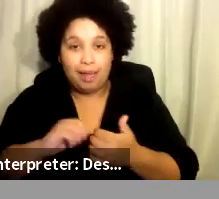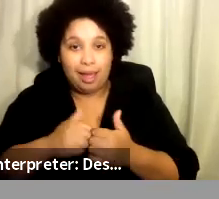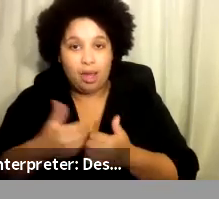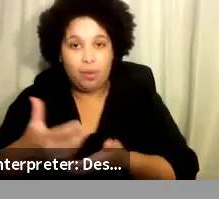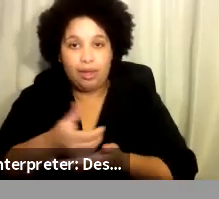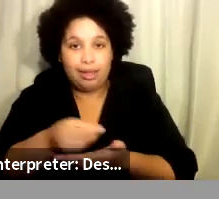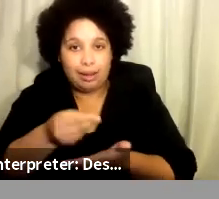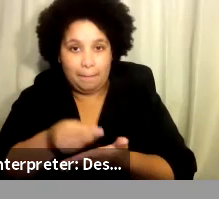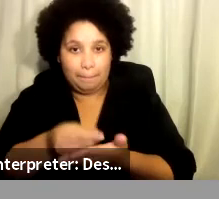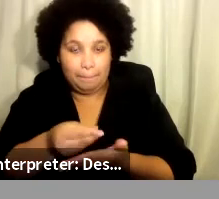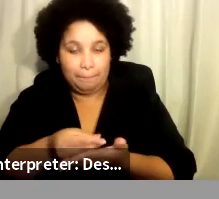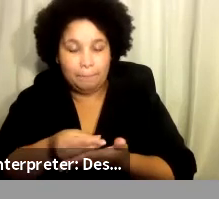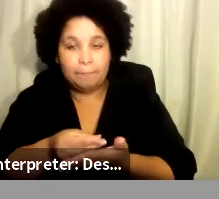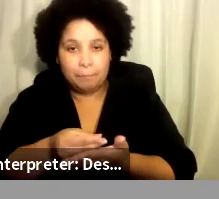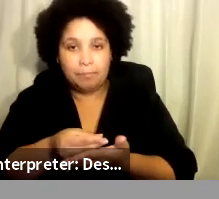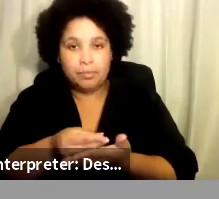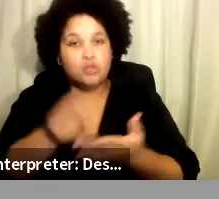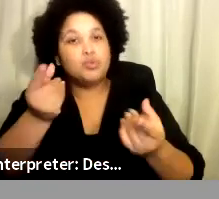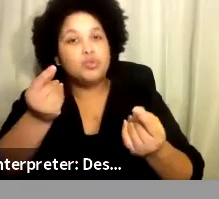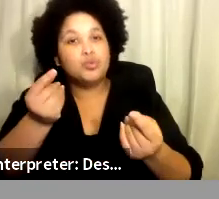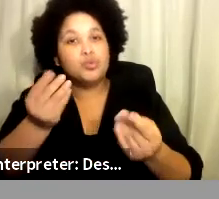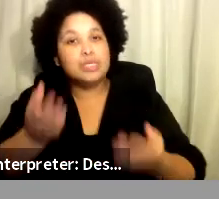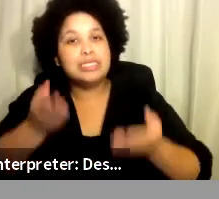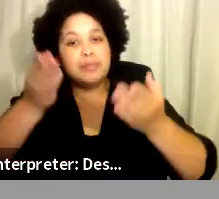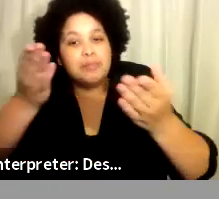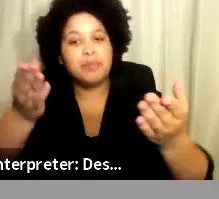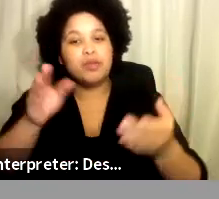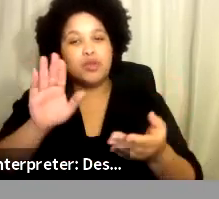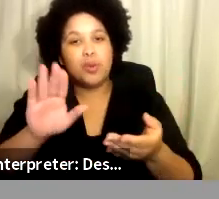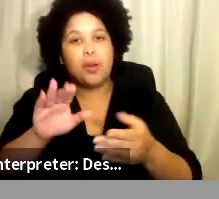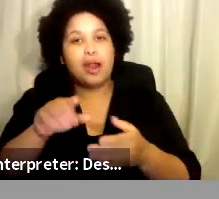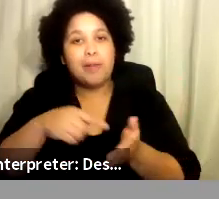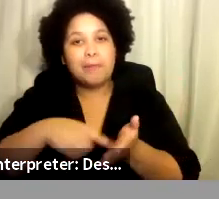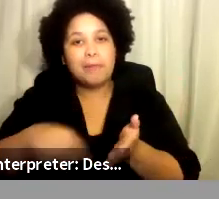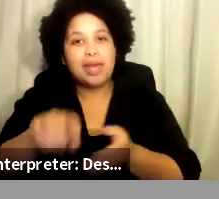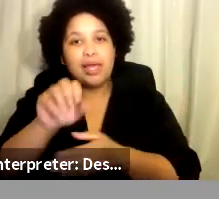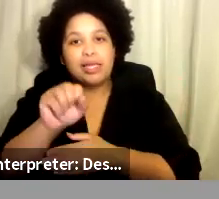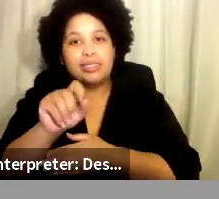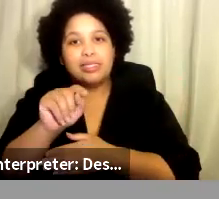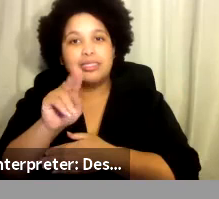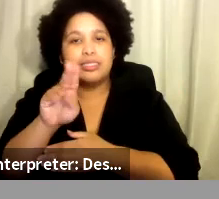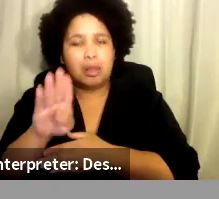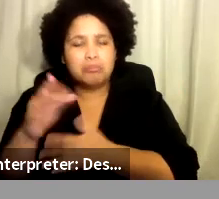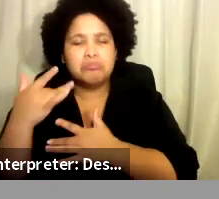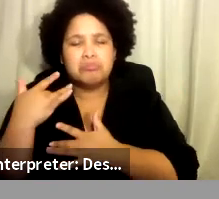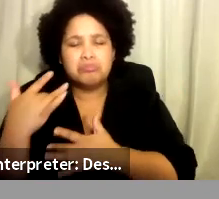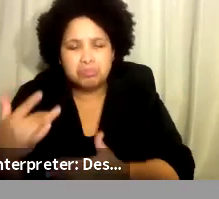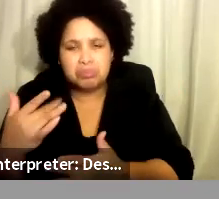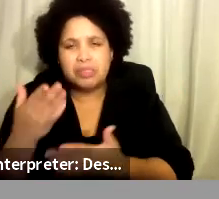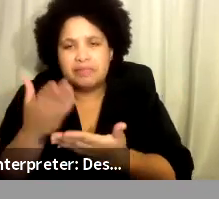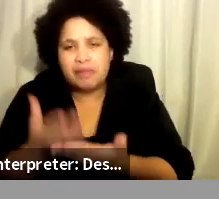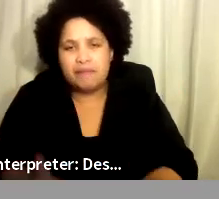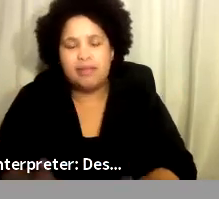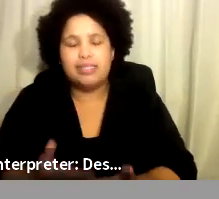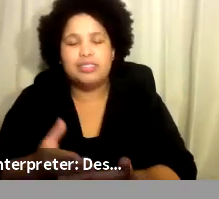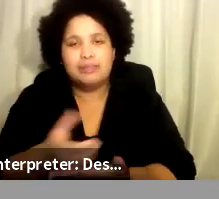And so for income, you can submit your pay stubs, which is the most common way to verify income. And